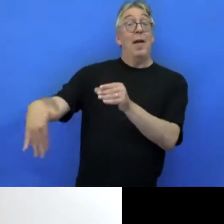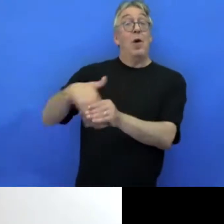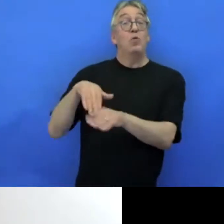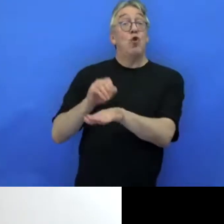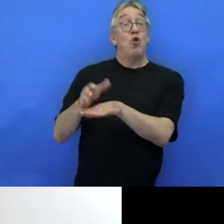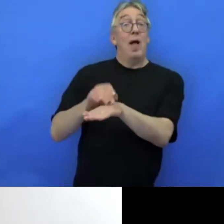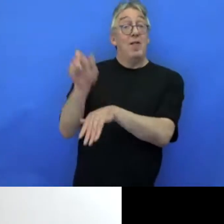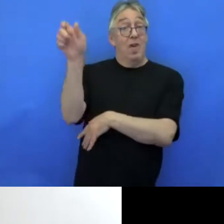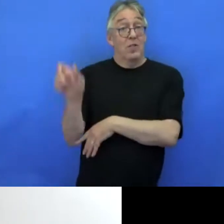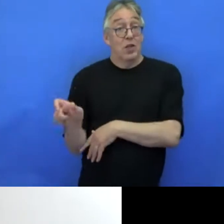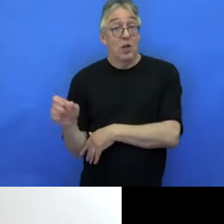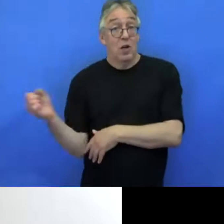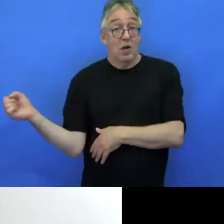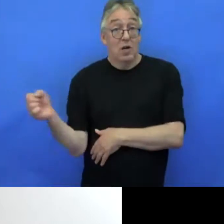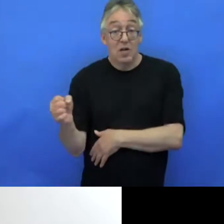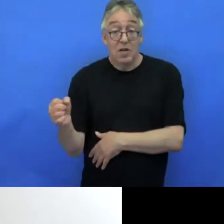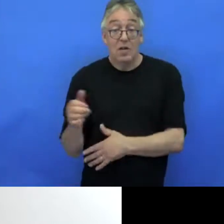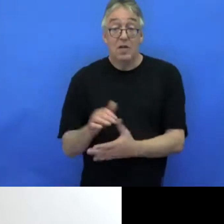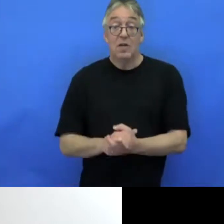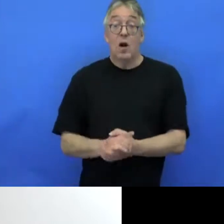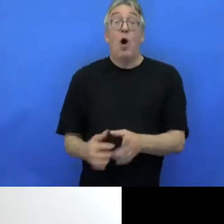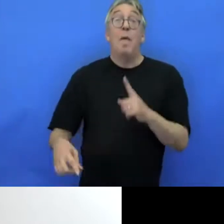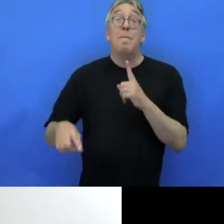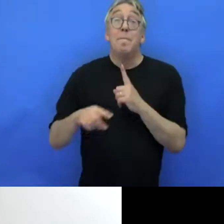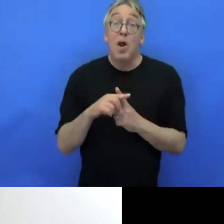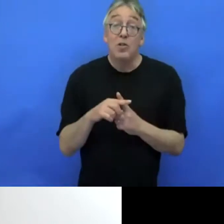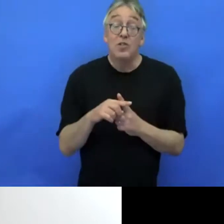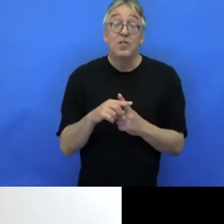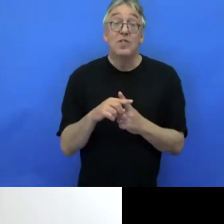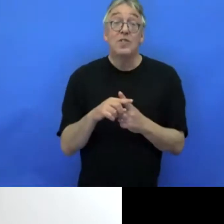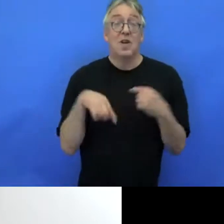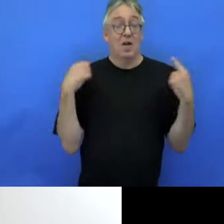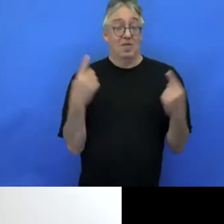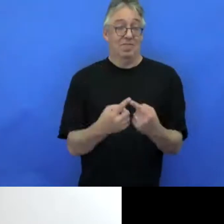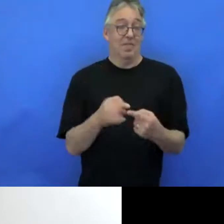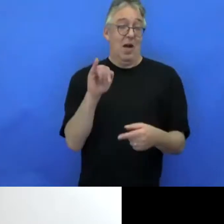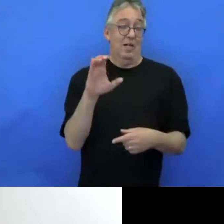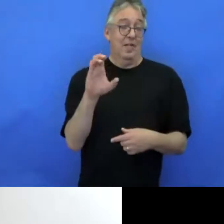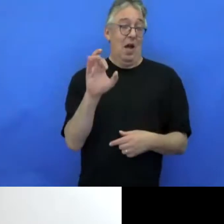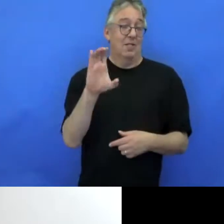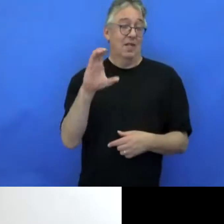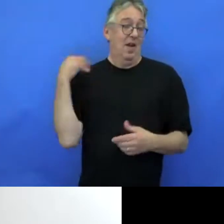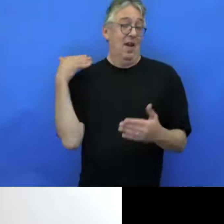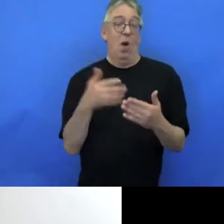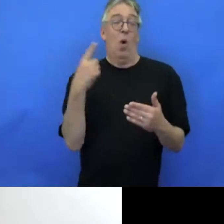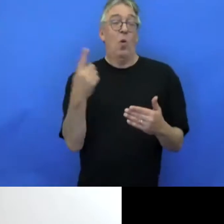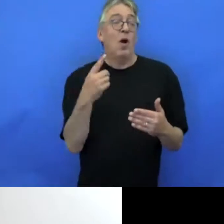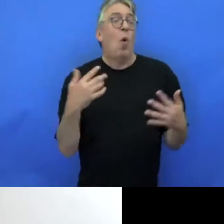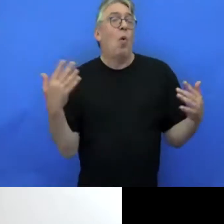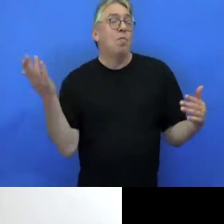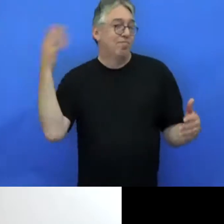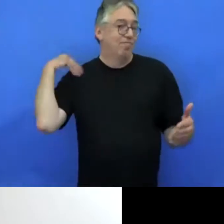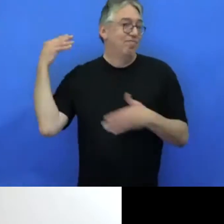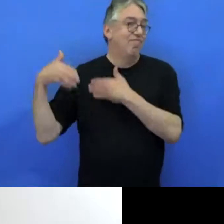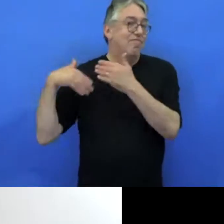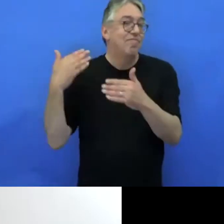constitutes a move away from the medical model of rehabilitating victims of war,